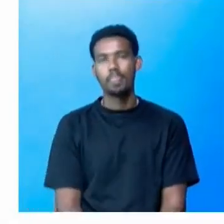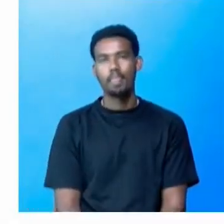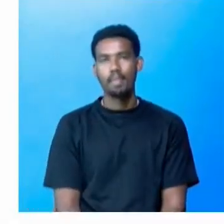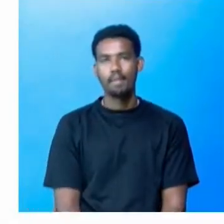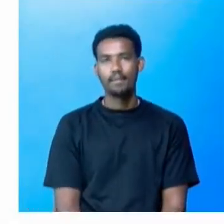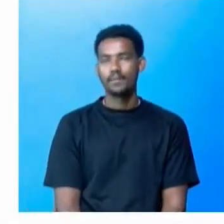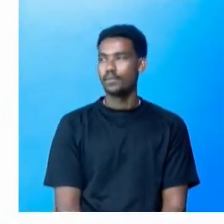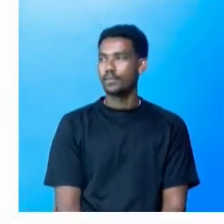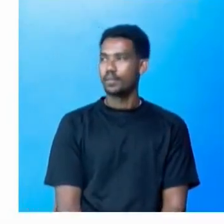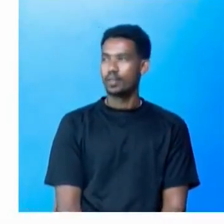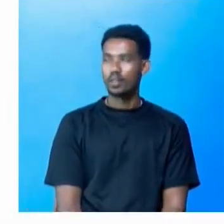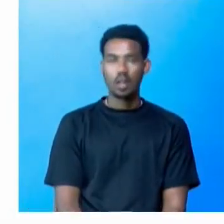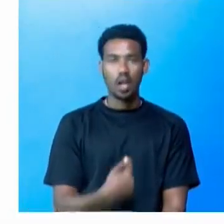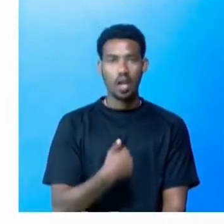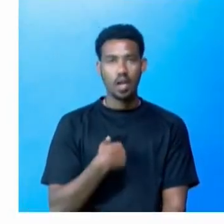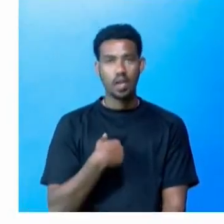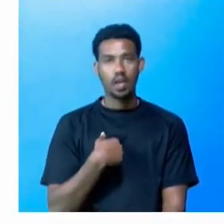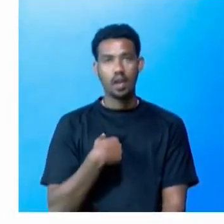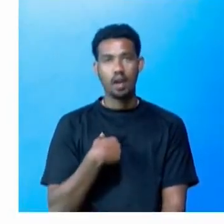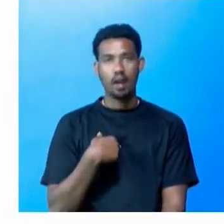I have